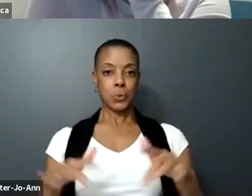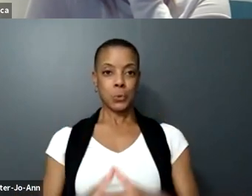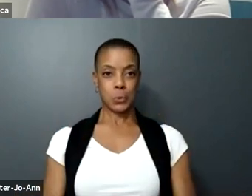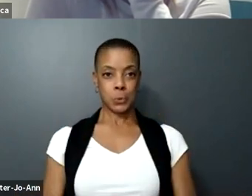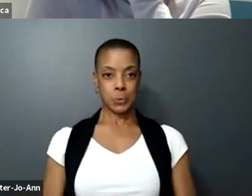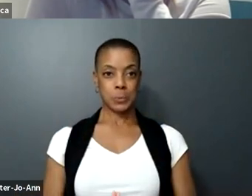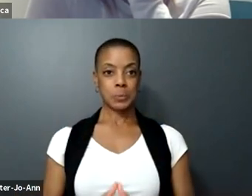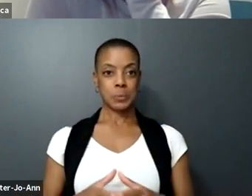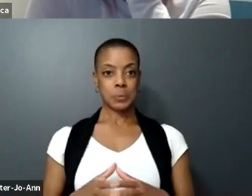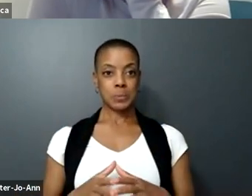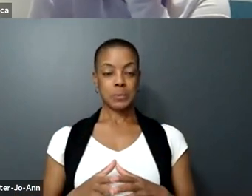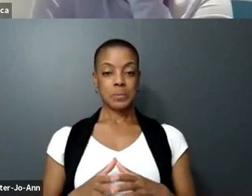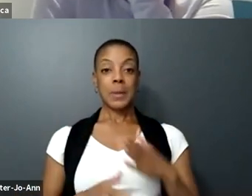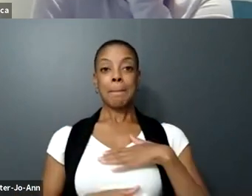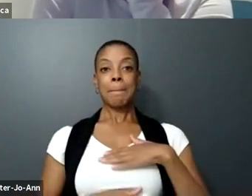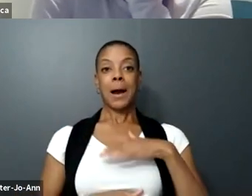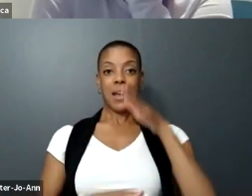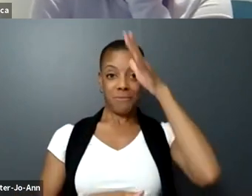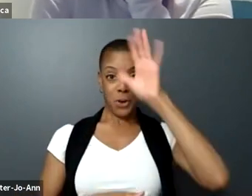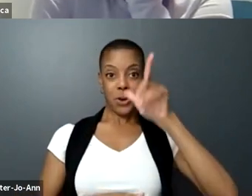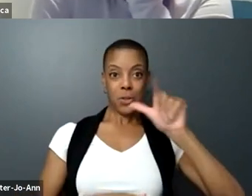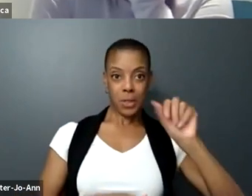And Leo, my father-in-law, said